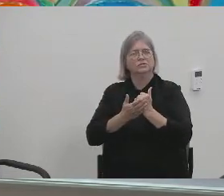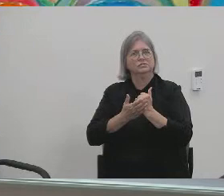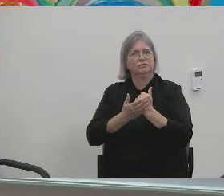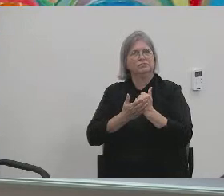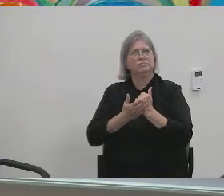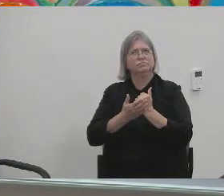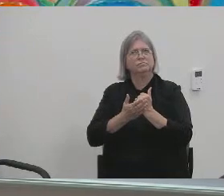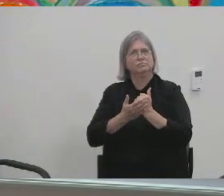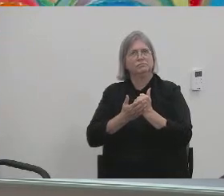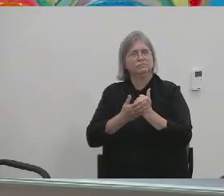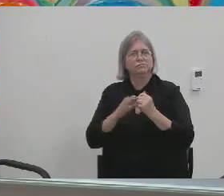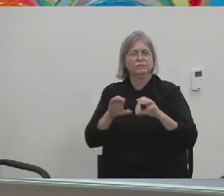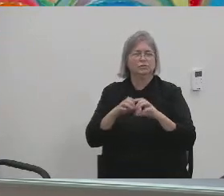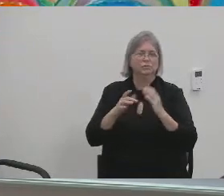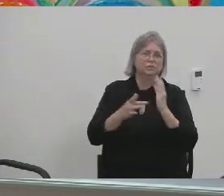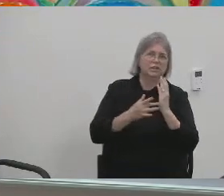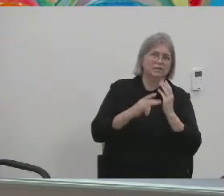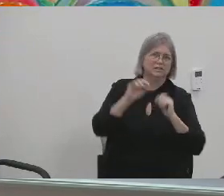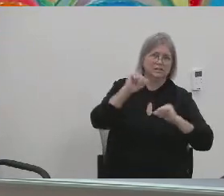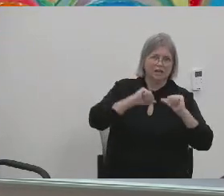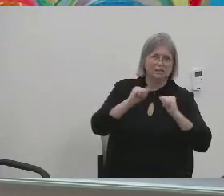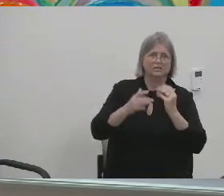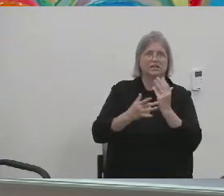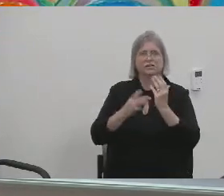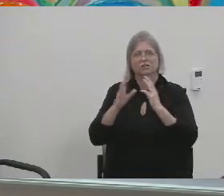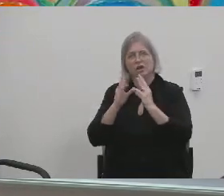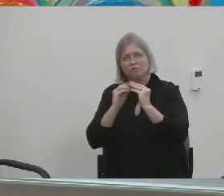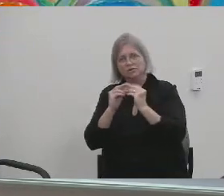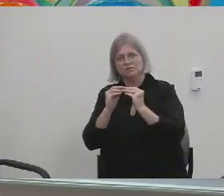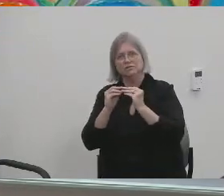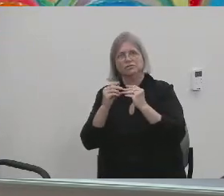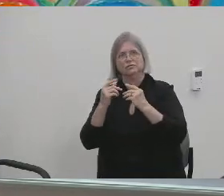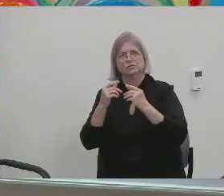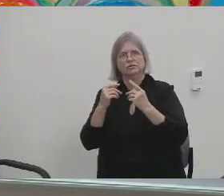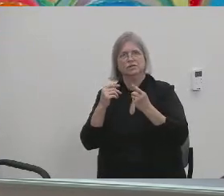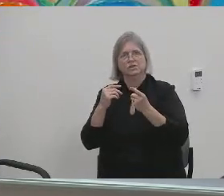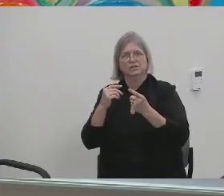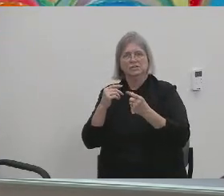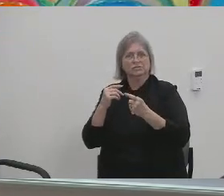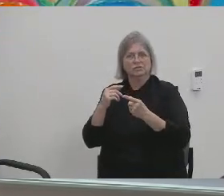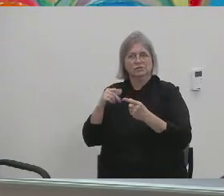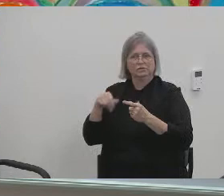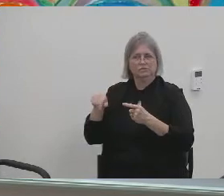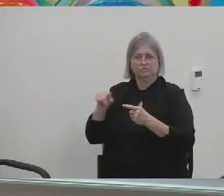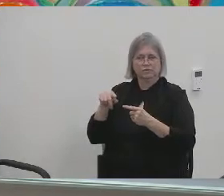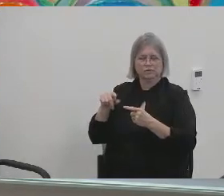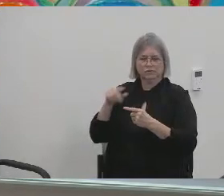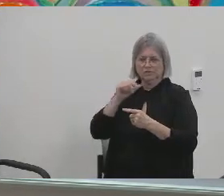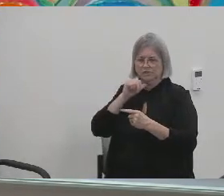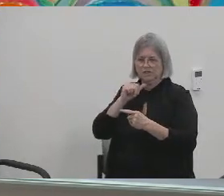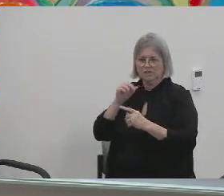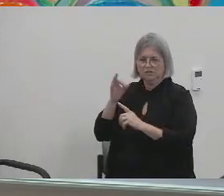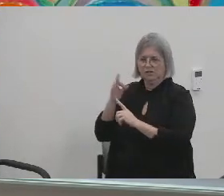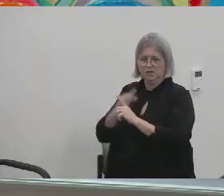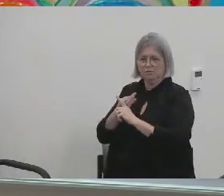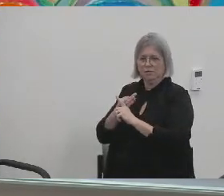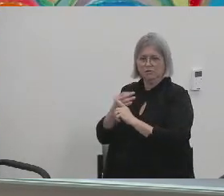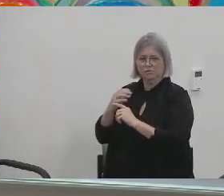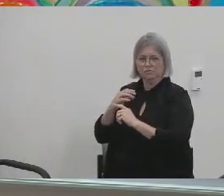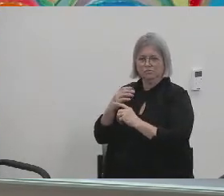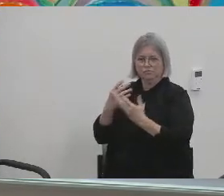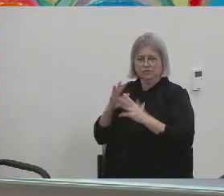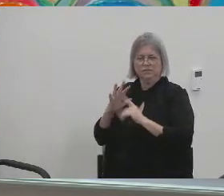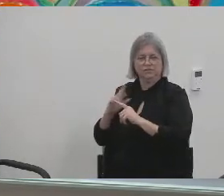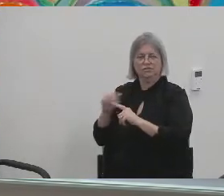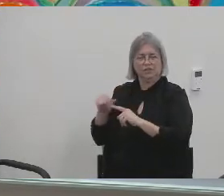like tech summits and tech conferences and some things over the summer, because they're not 9-month employees. They work all year for us.